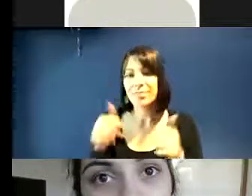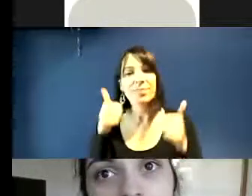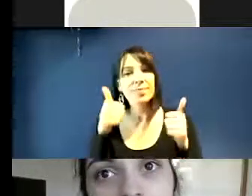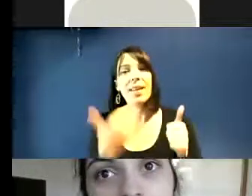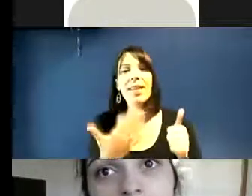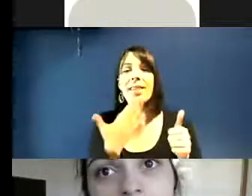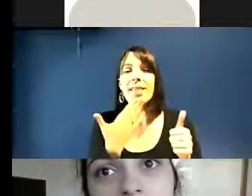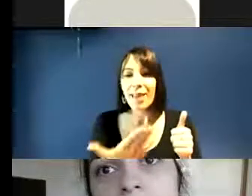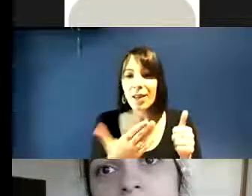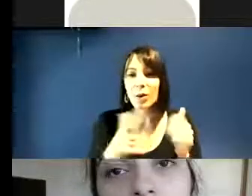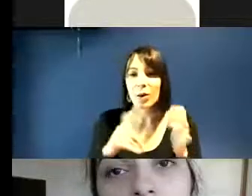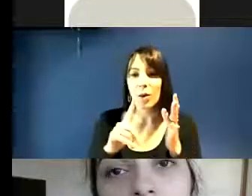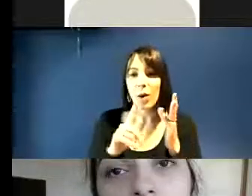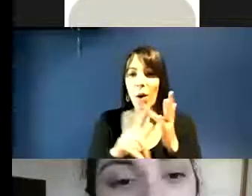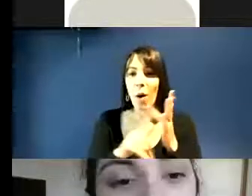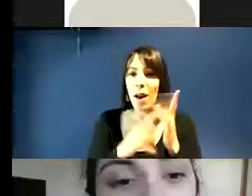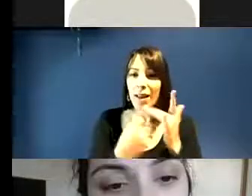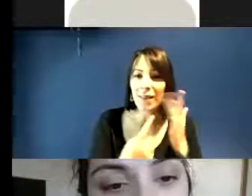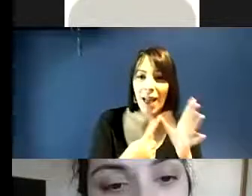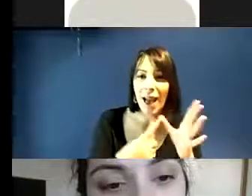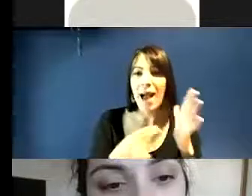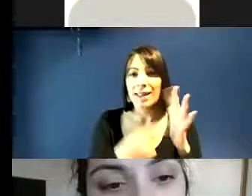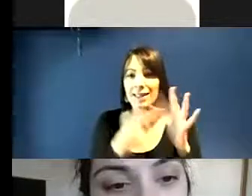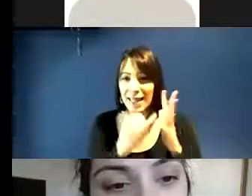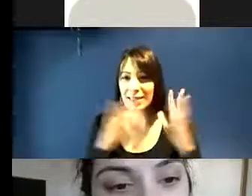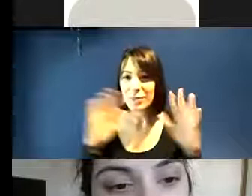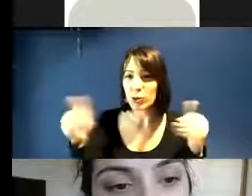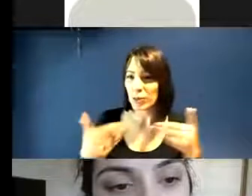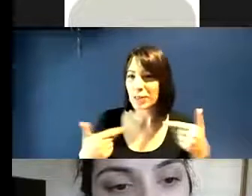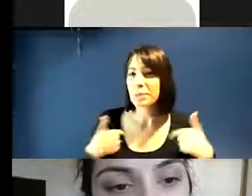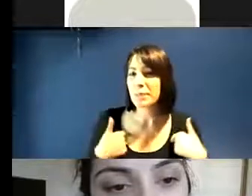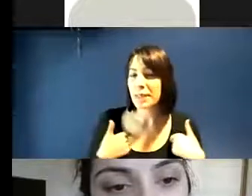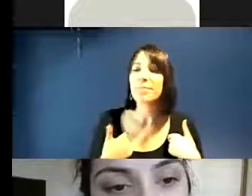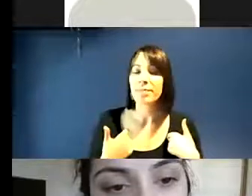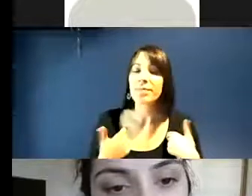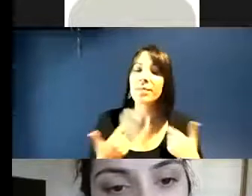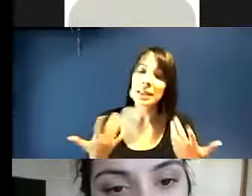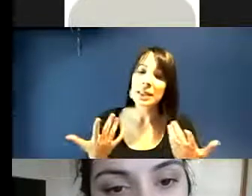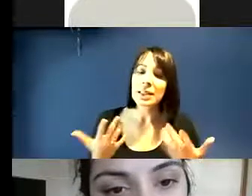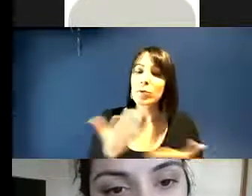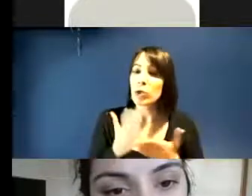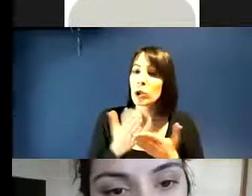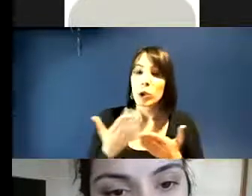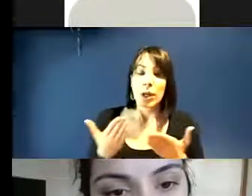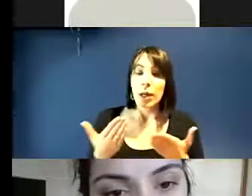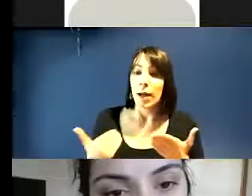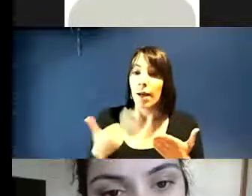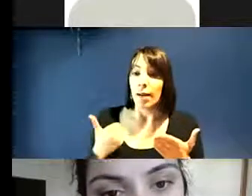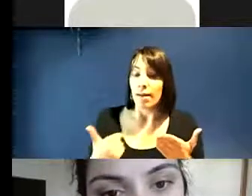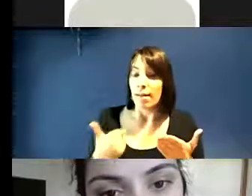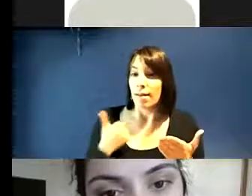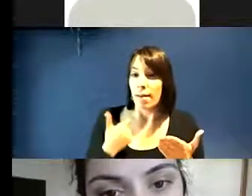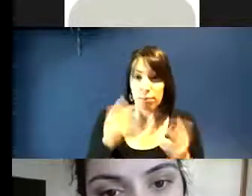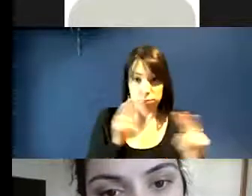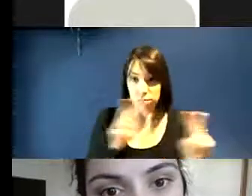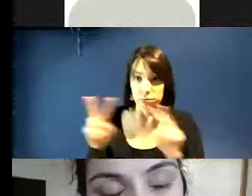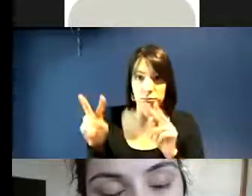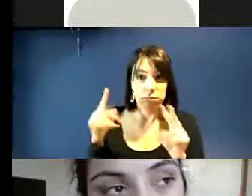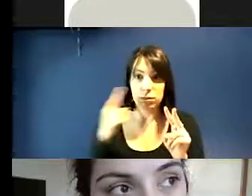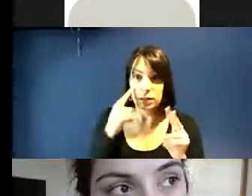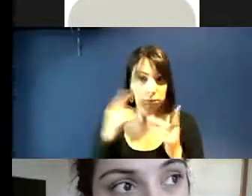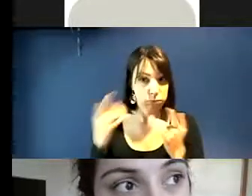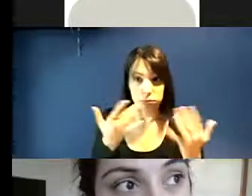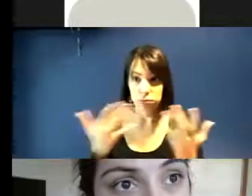the introduction. When I look around, there are sadly many examples of condoning violence against women